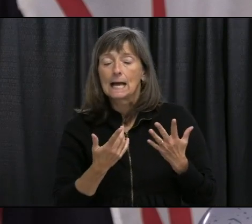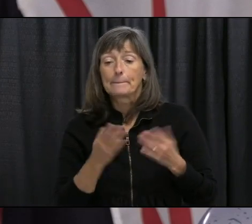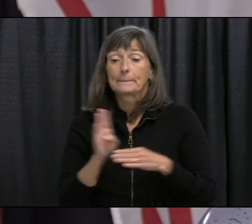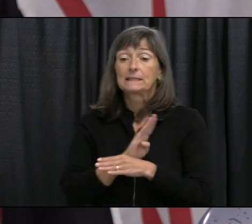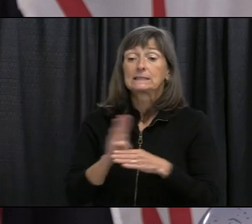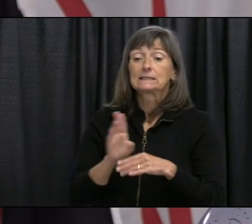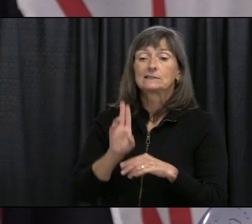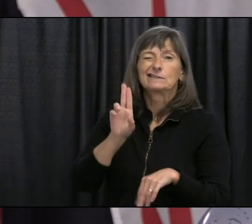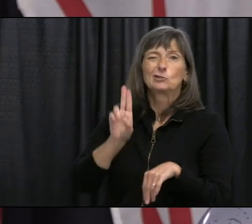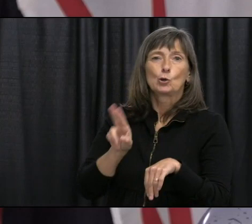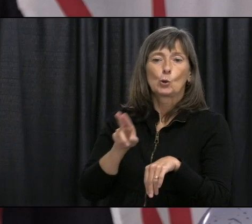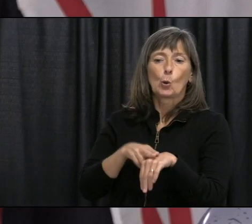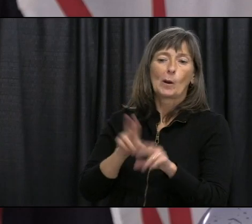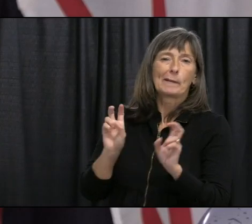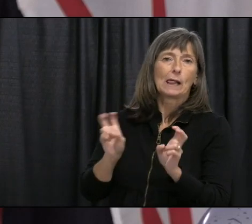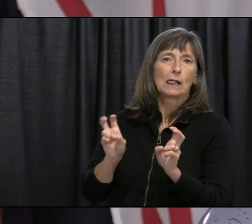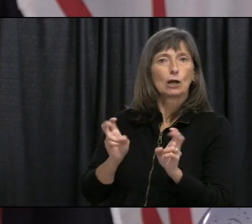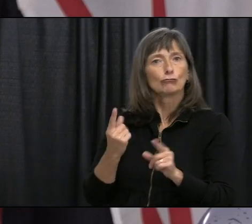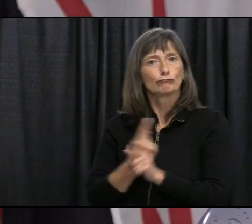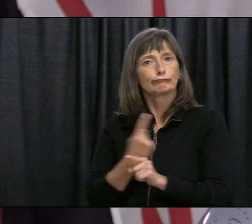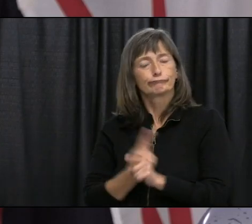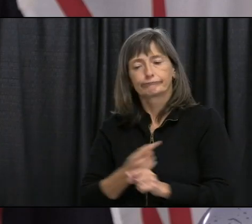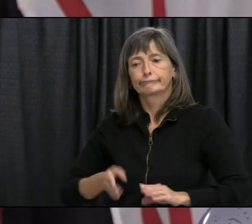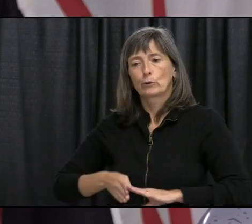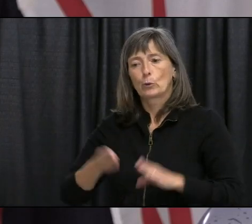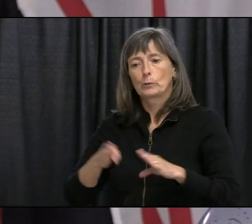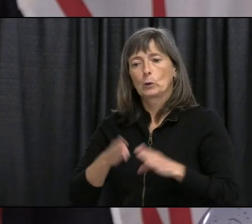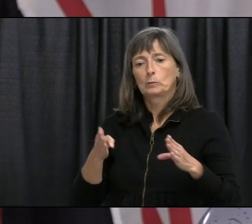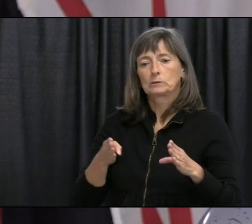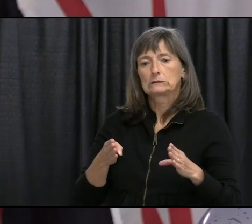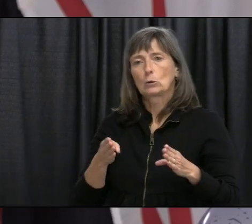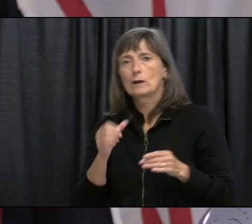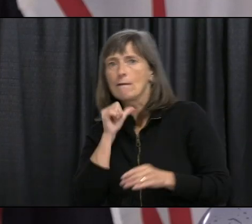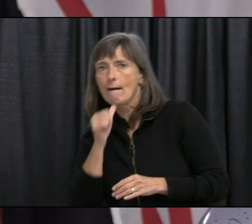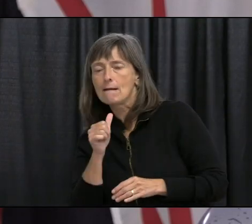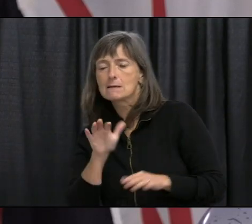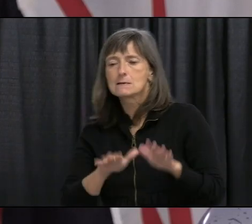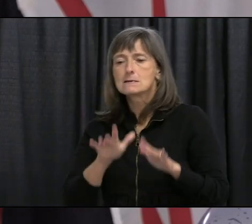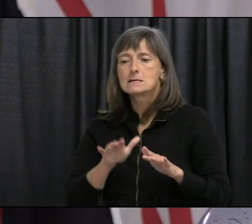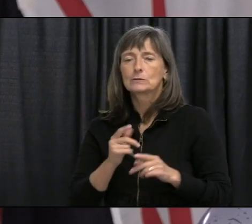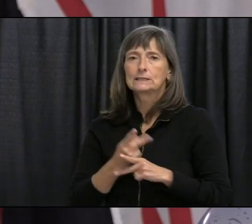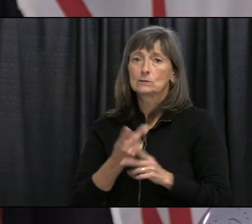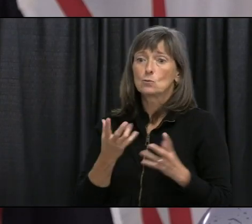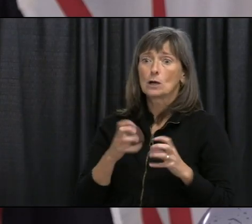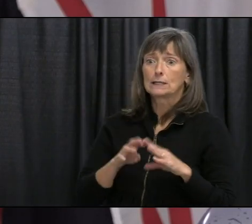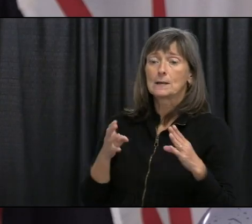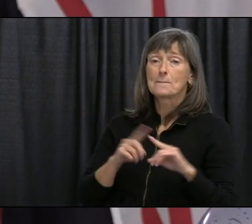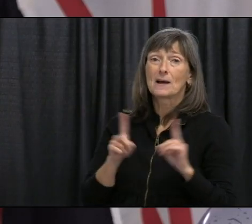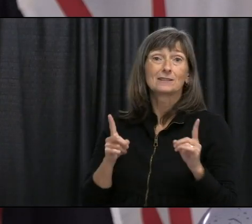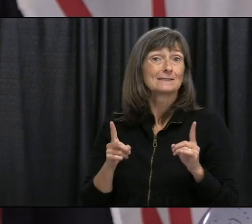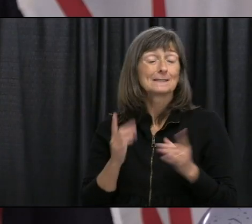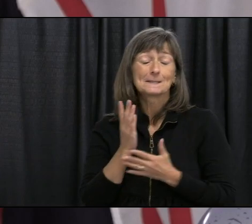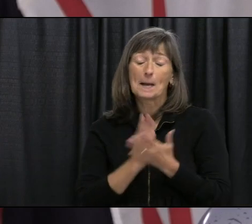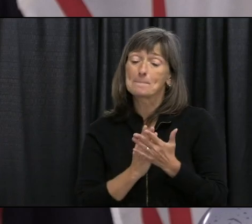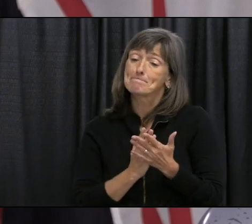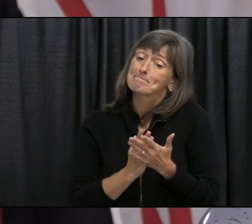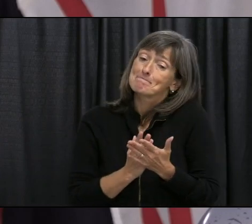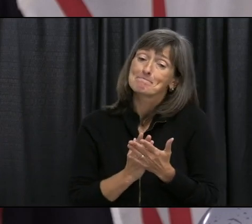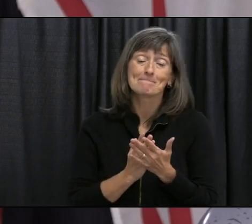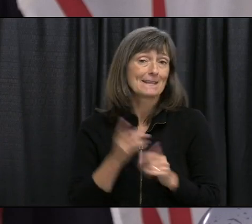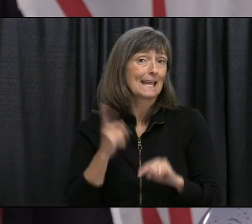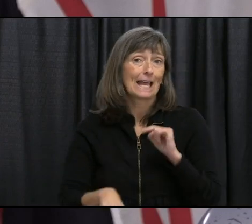business activity as possible. But there are limits because of the nature of the disease. It's a